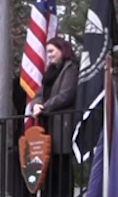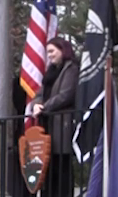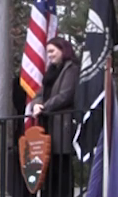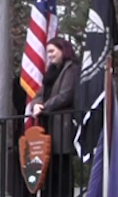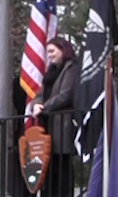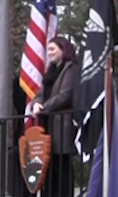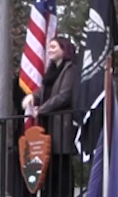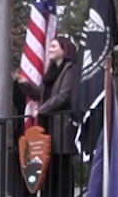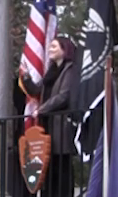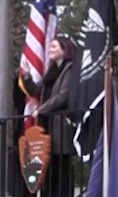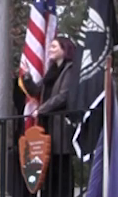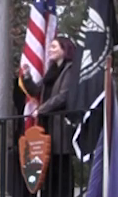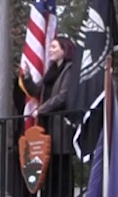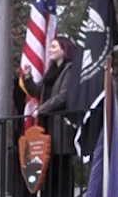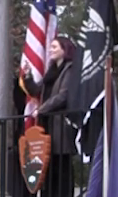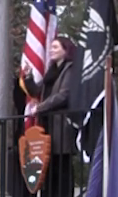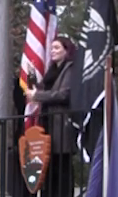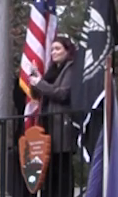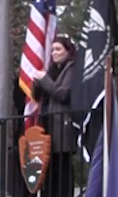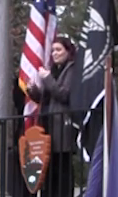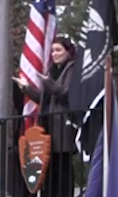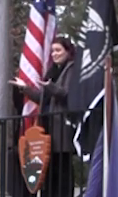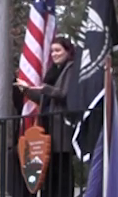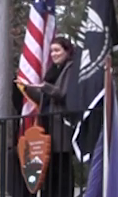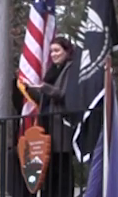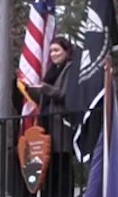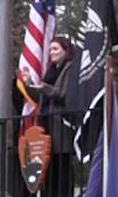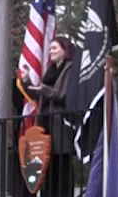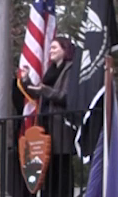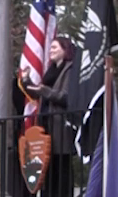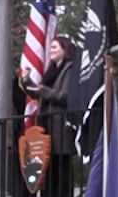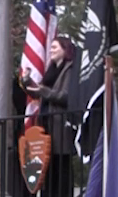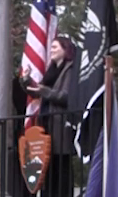2023. Walter Riddle was born here in Montezuma, Georgia.